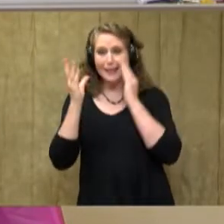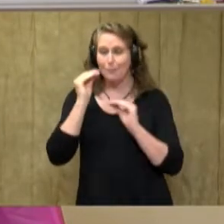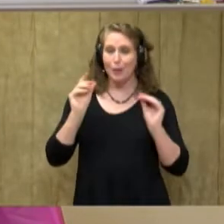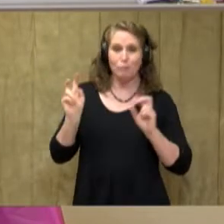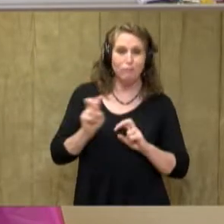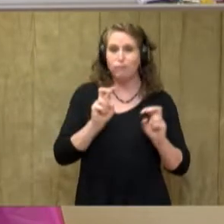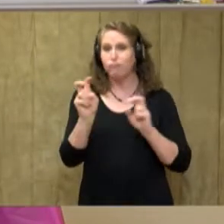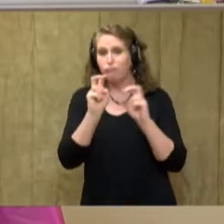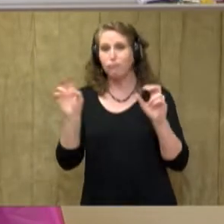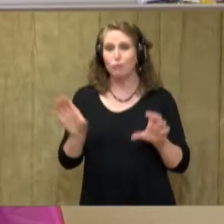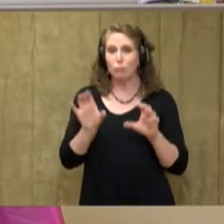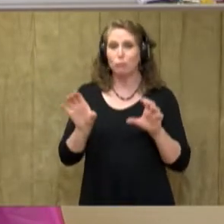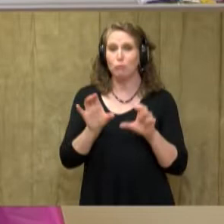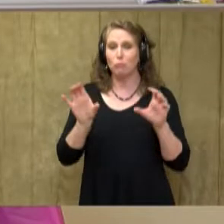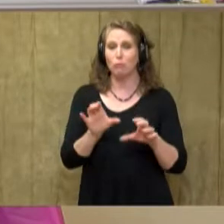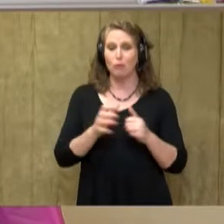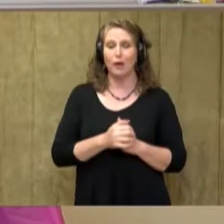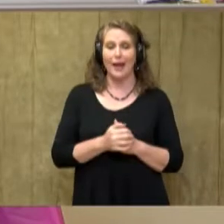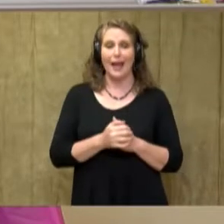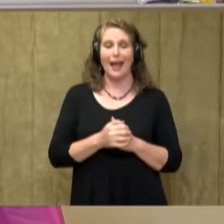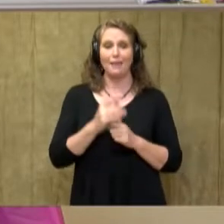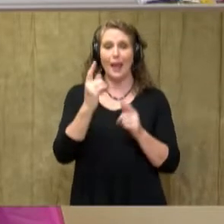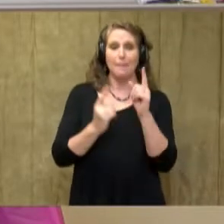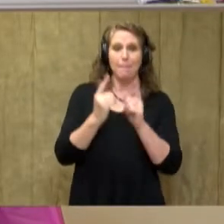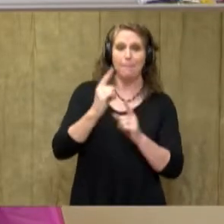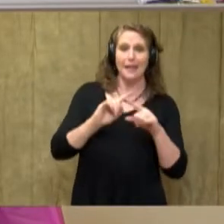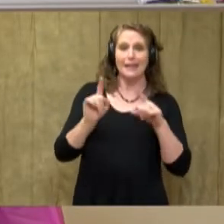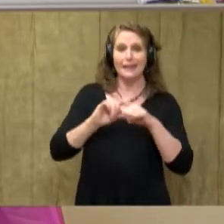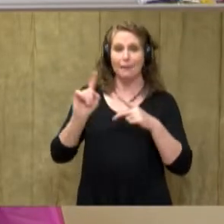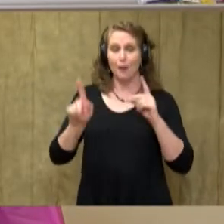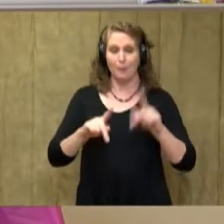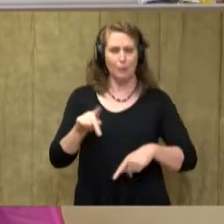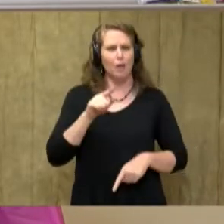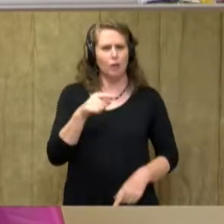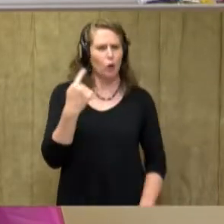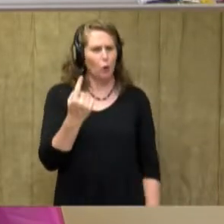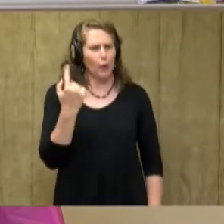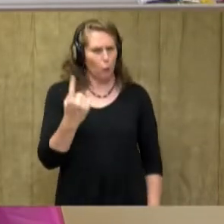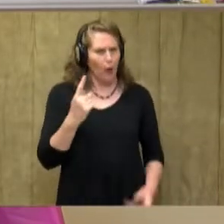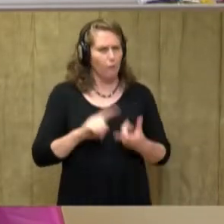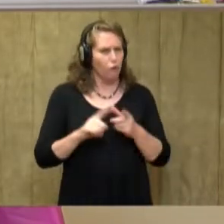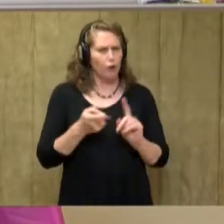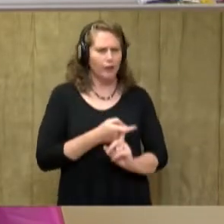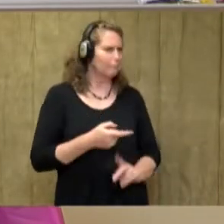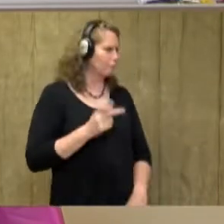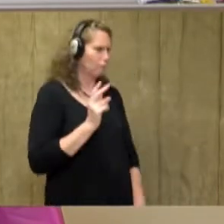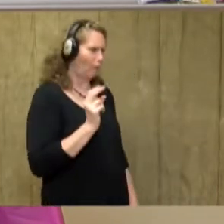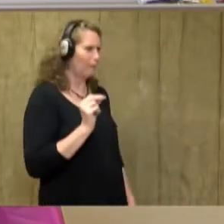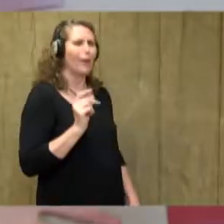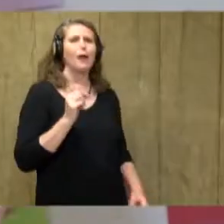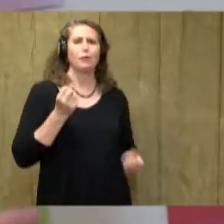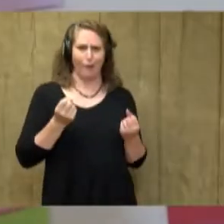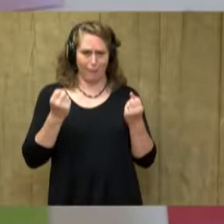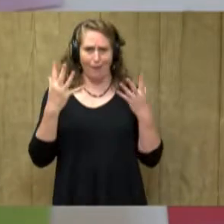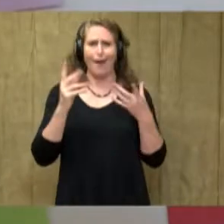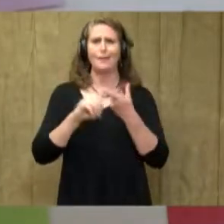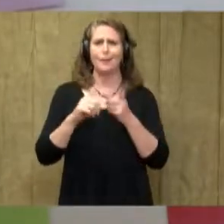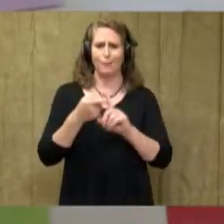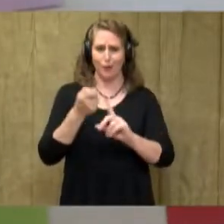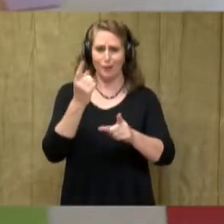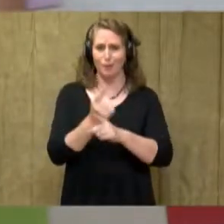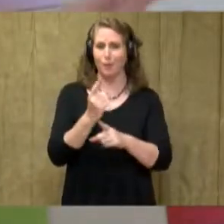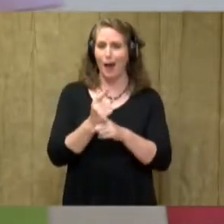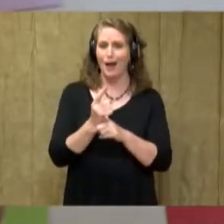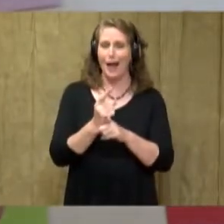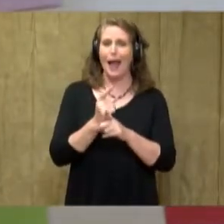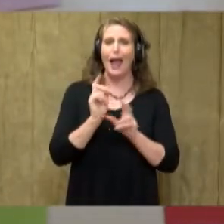of adventures, right? With lots of different people. Do you have just one friend? No. No, you have lots of friends, right? And you got to